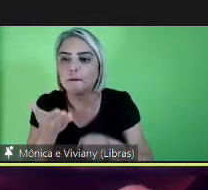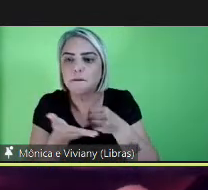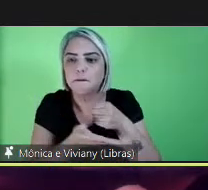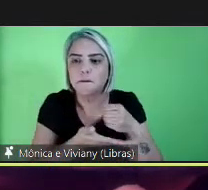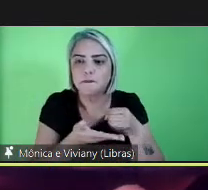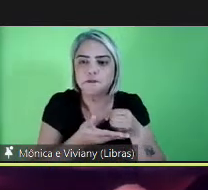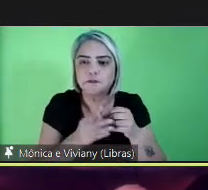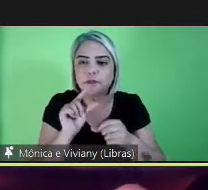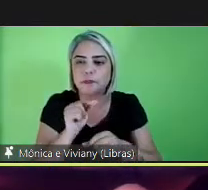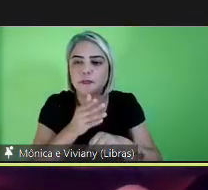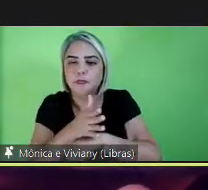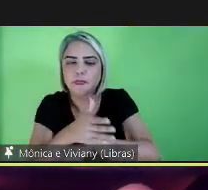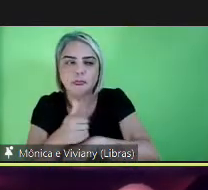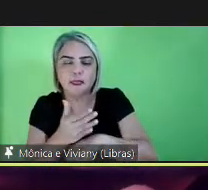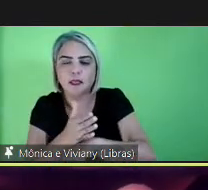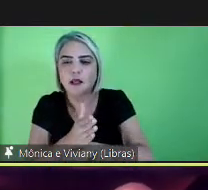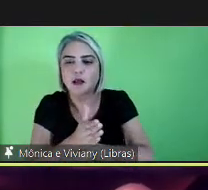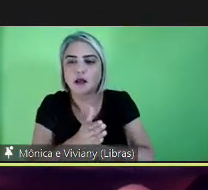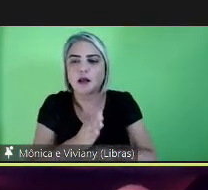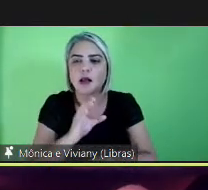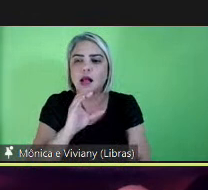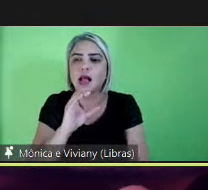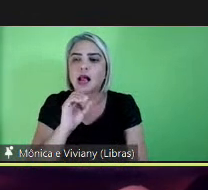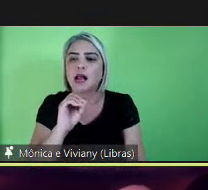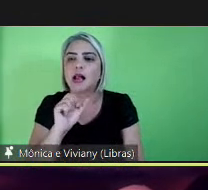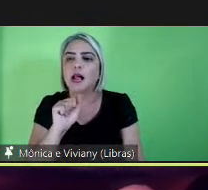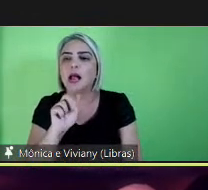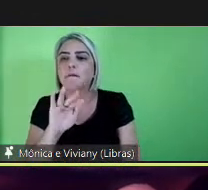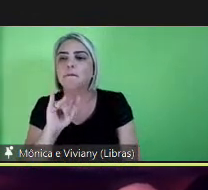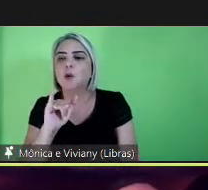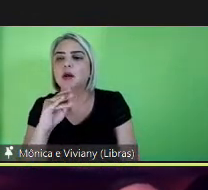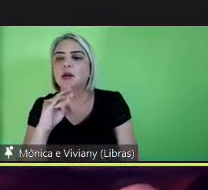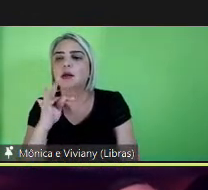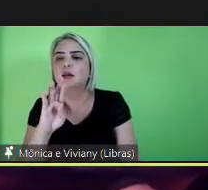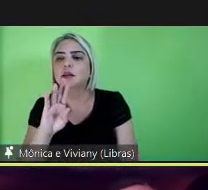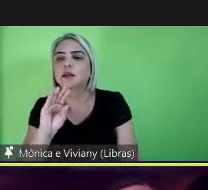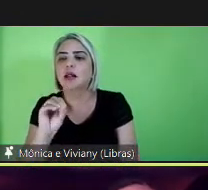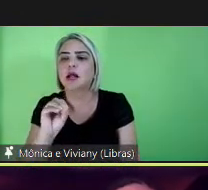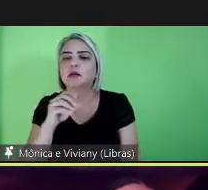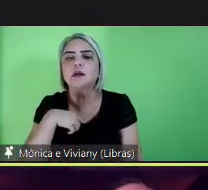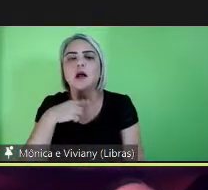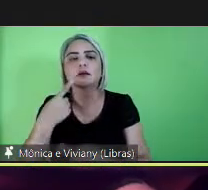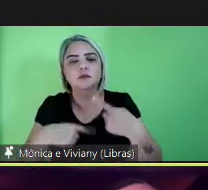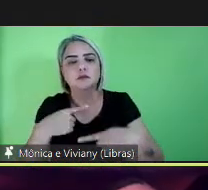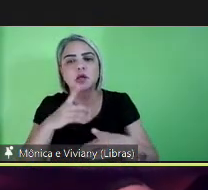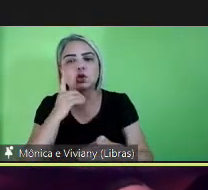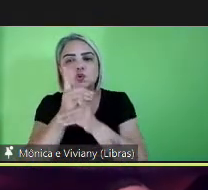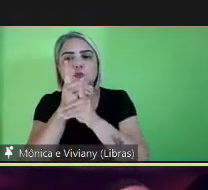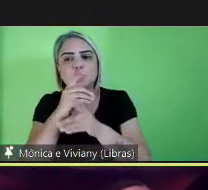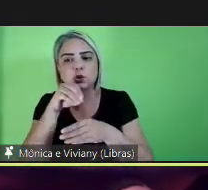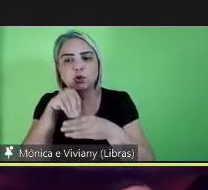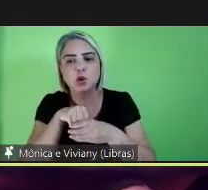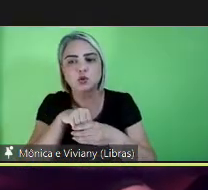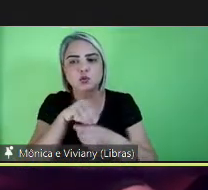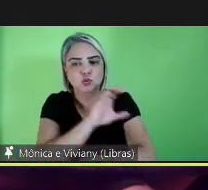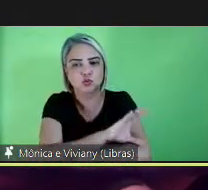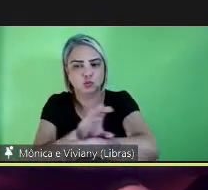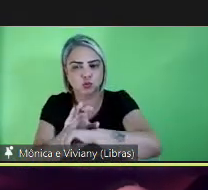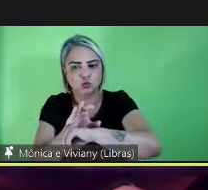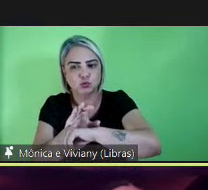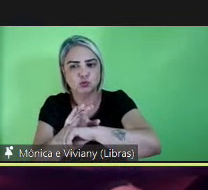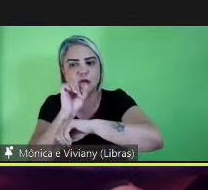and we discuss within our diabetes management course, that there is huge variation